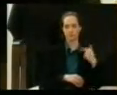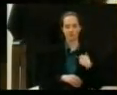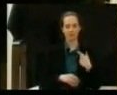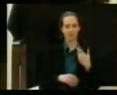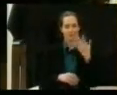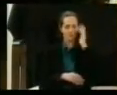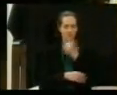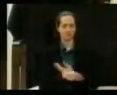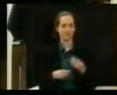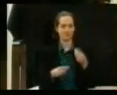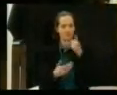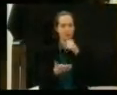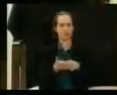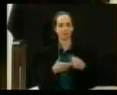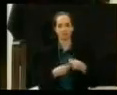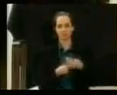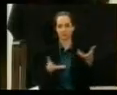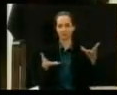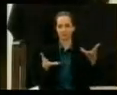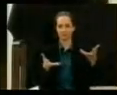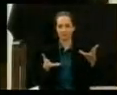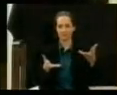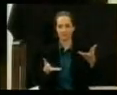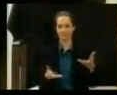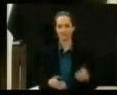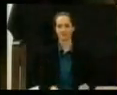that our PTSO has written for me. Just have him come on up.